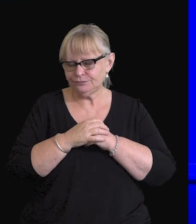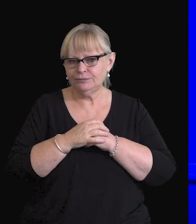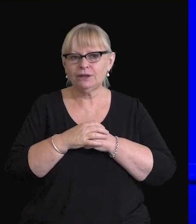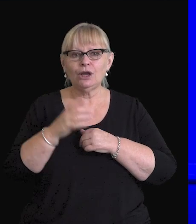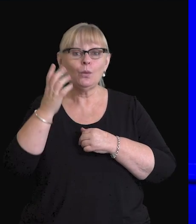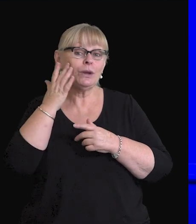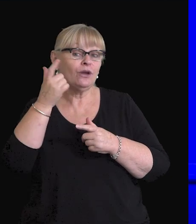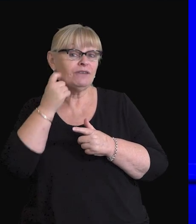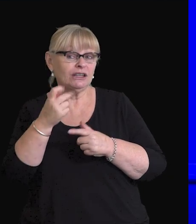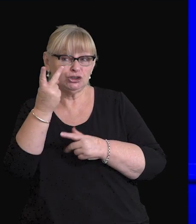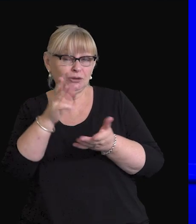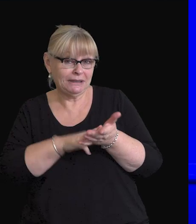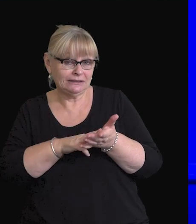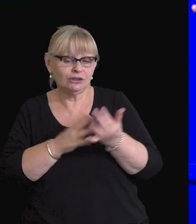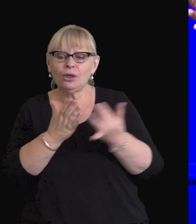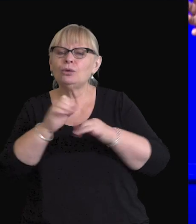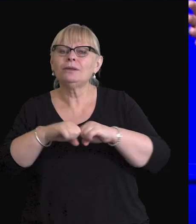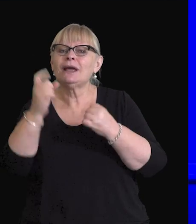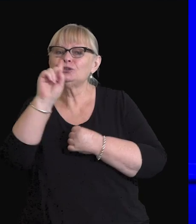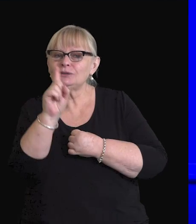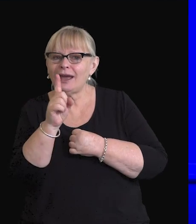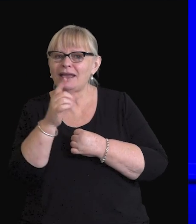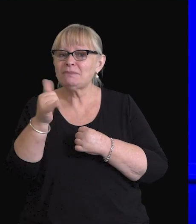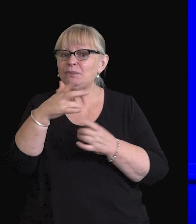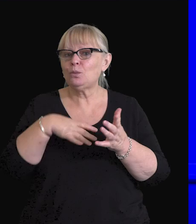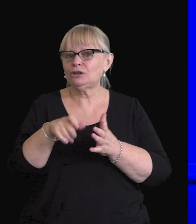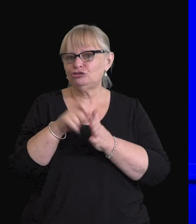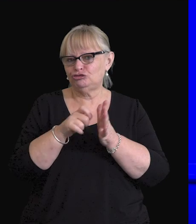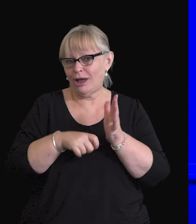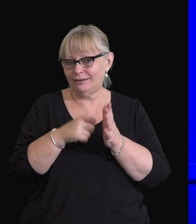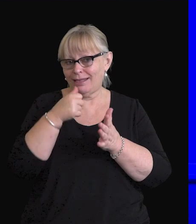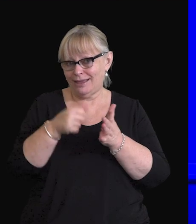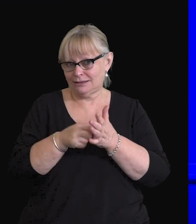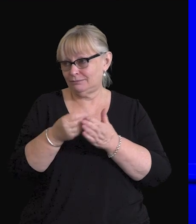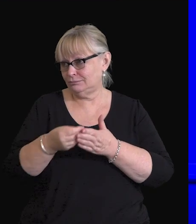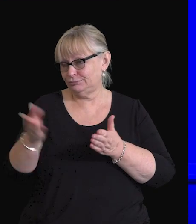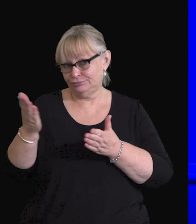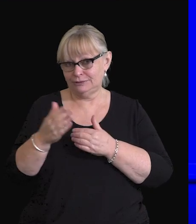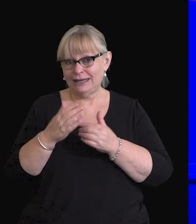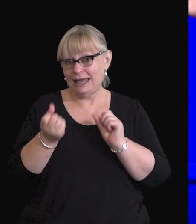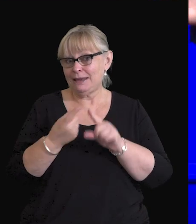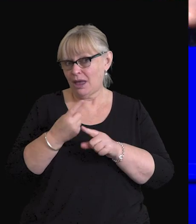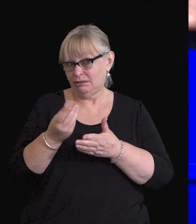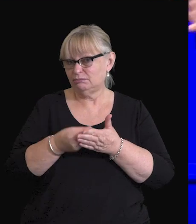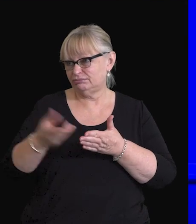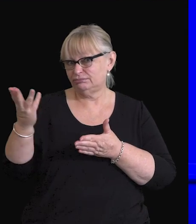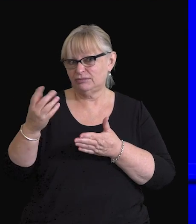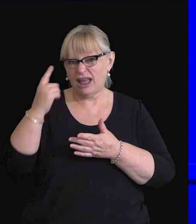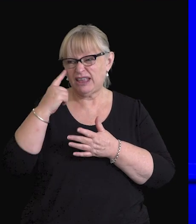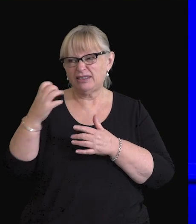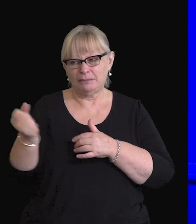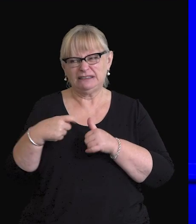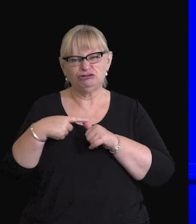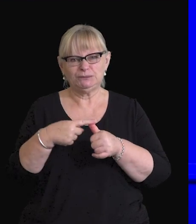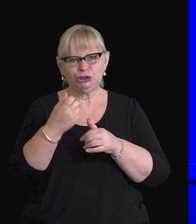So when you find 2 minutes, perhaps in a little break today, you might wish to write them off a quick letter. An email, if you will, which I believe they have